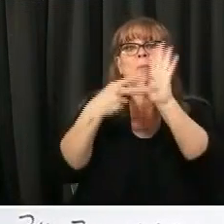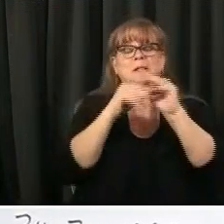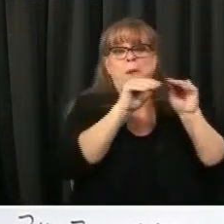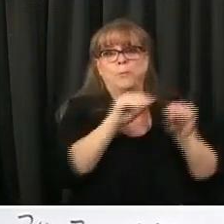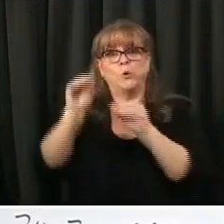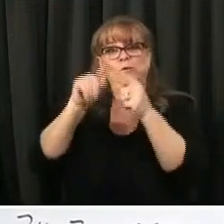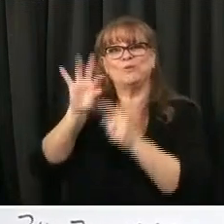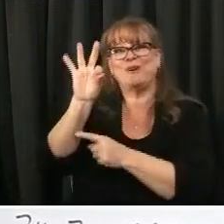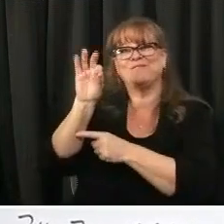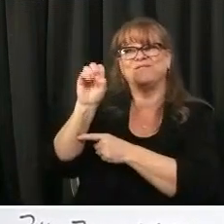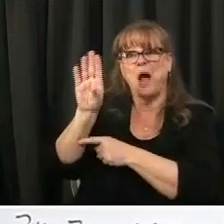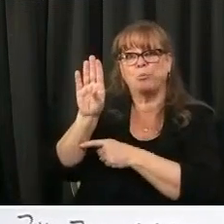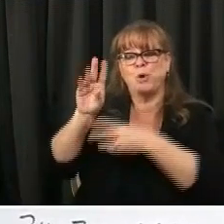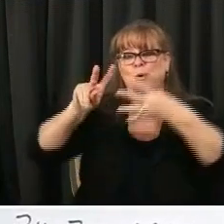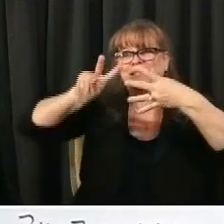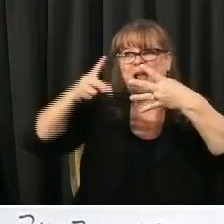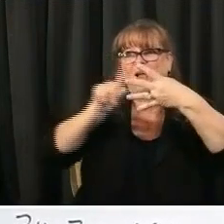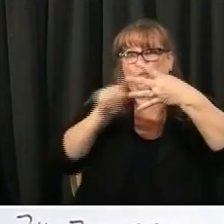14,